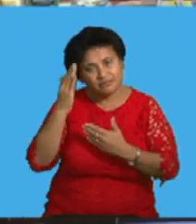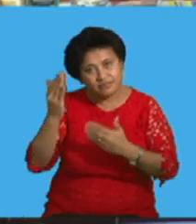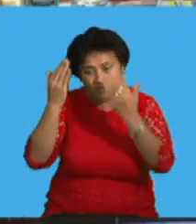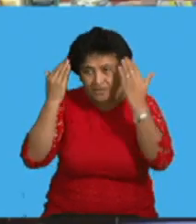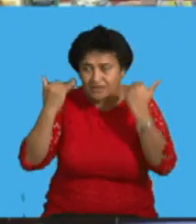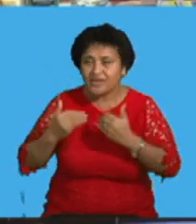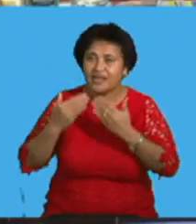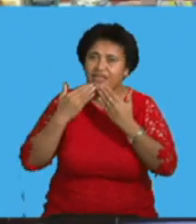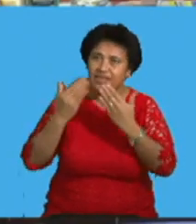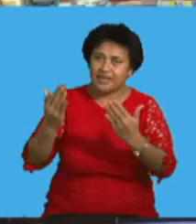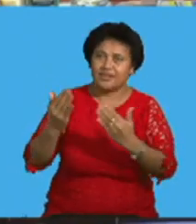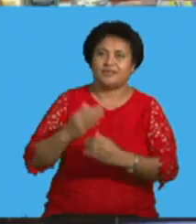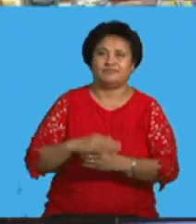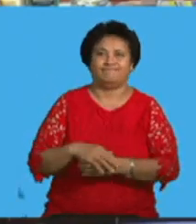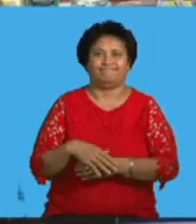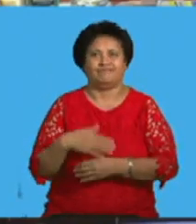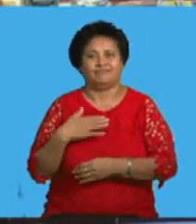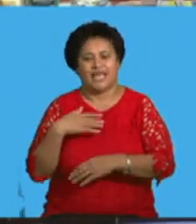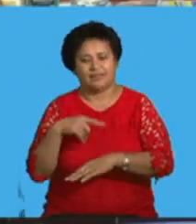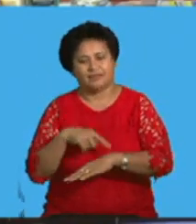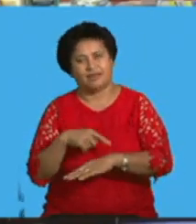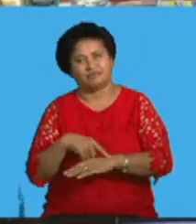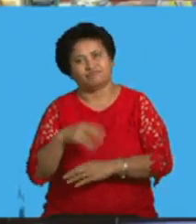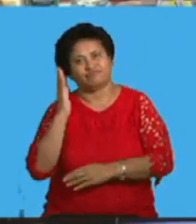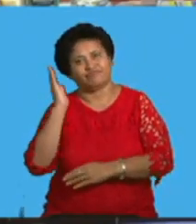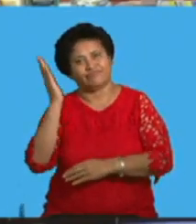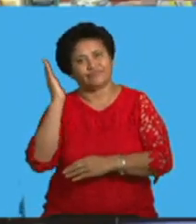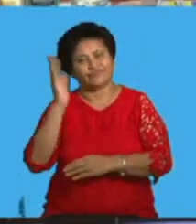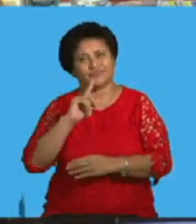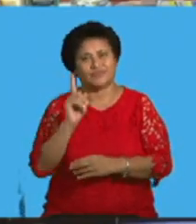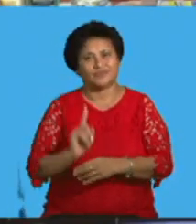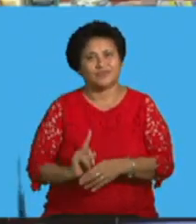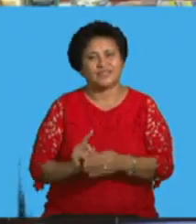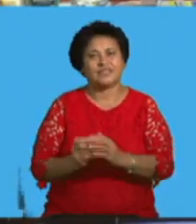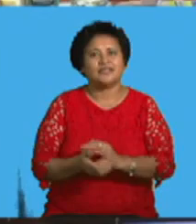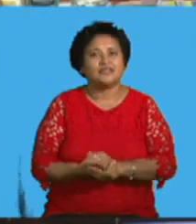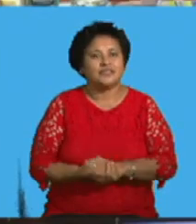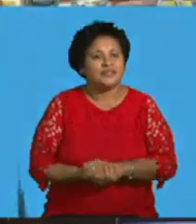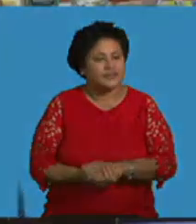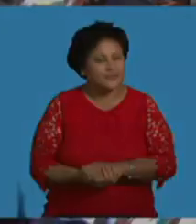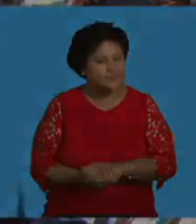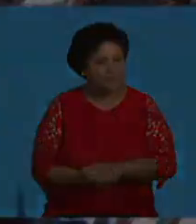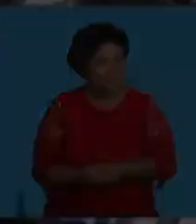Speaker, I thank you for allowing me to speak today. Thank you.